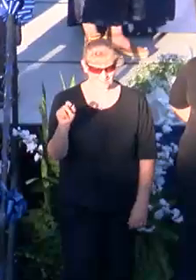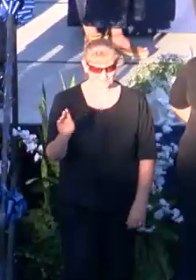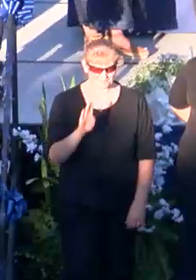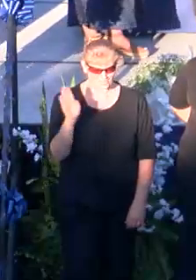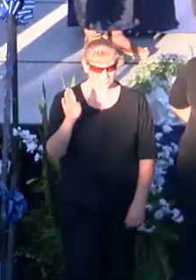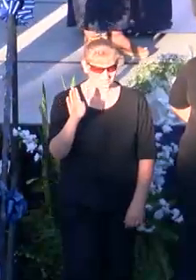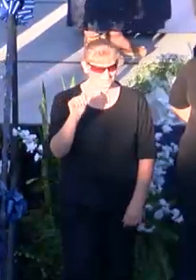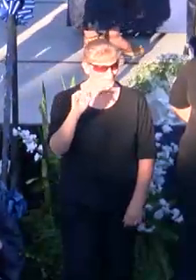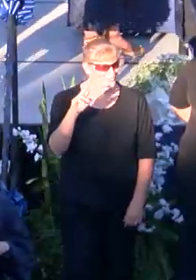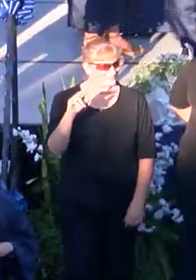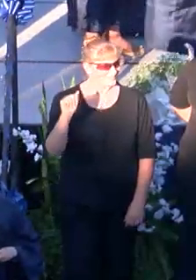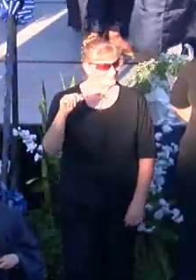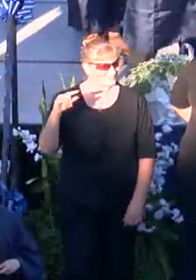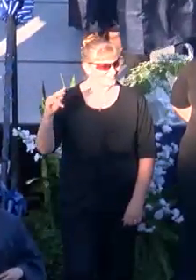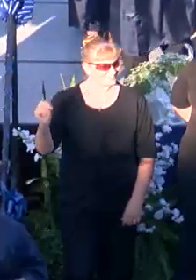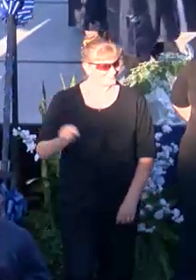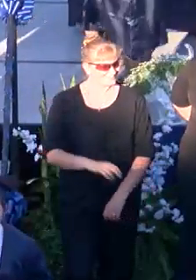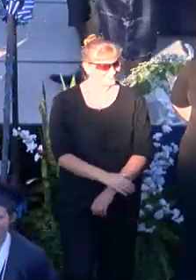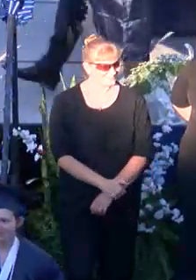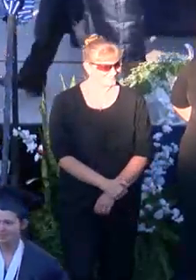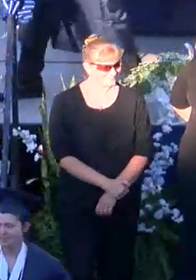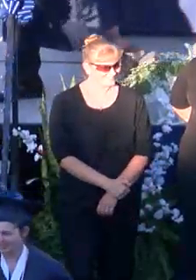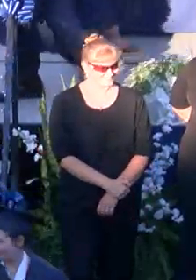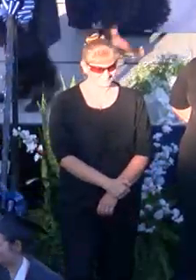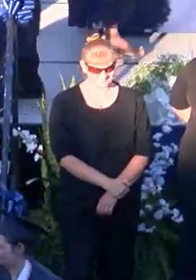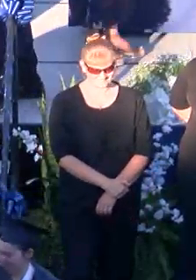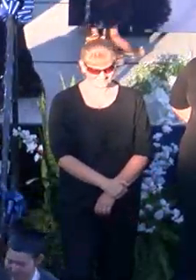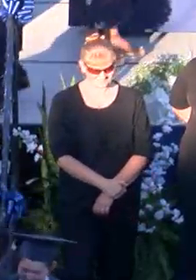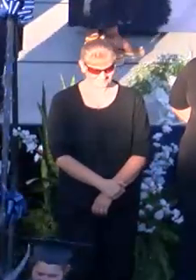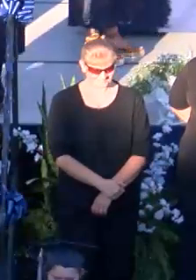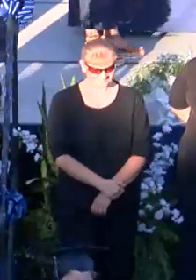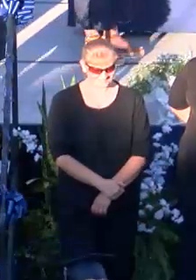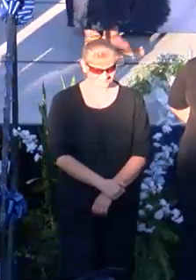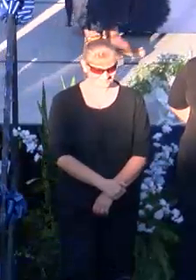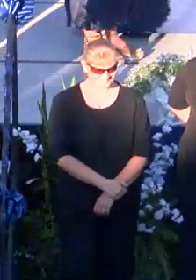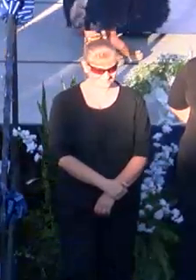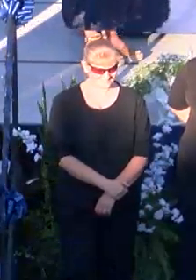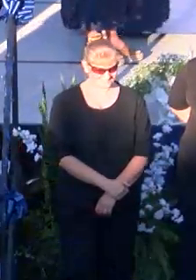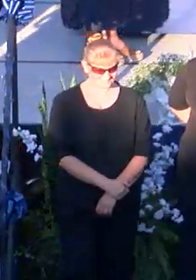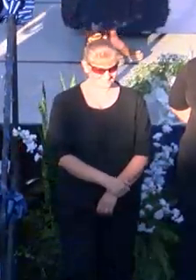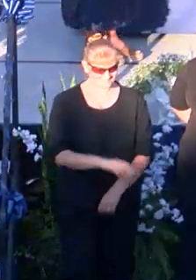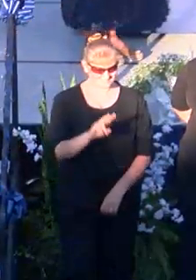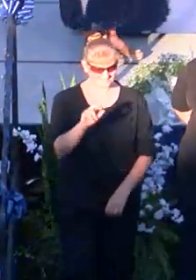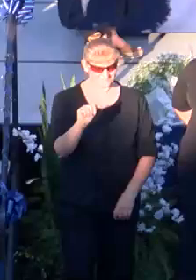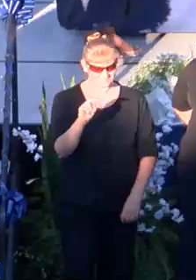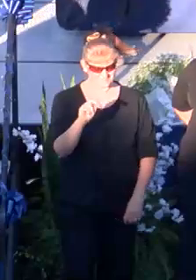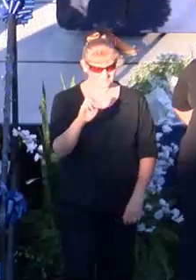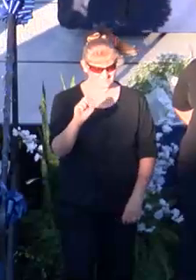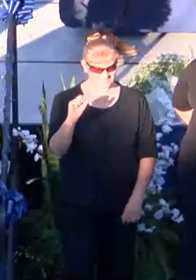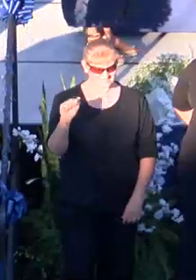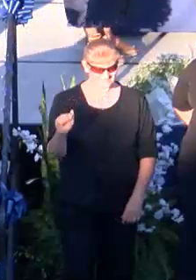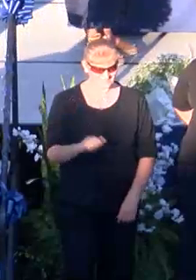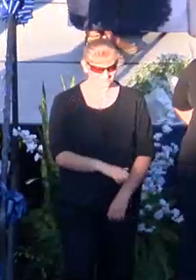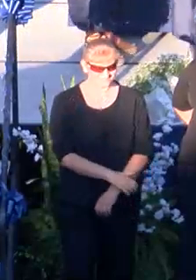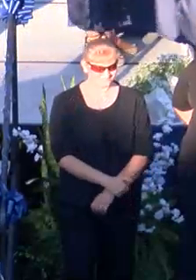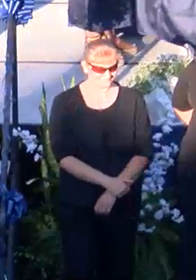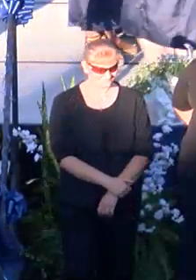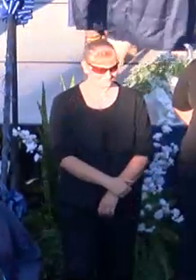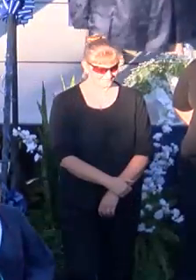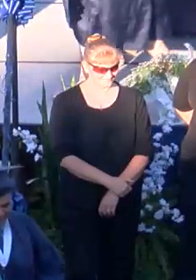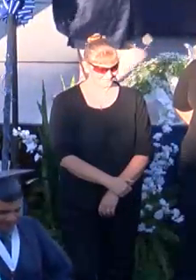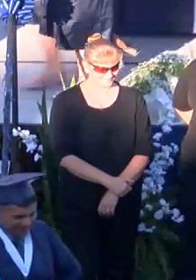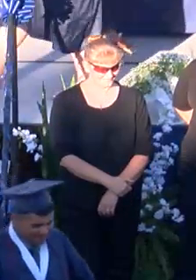Barragan. Sabrina Garza Martinez. Vanessa Brown.